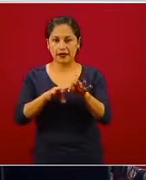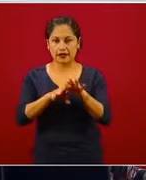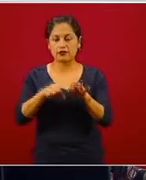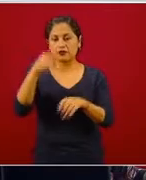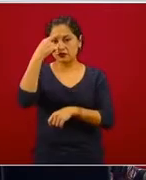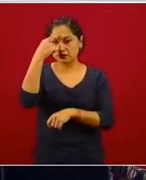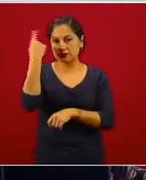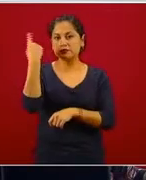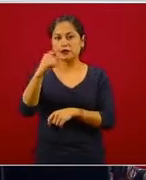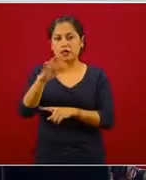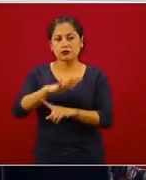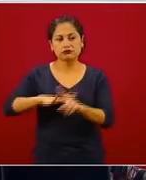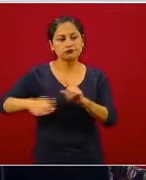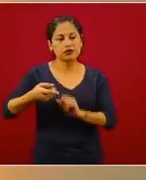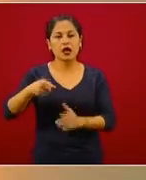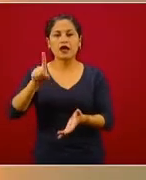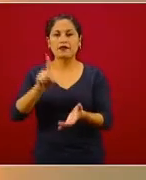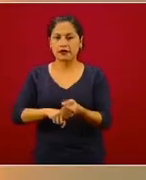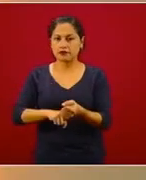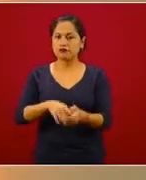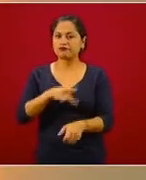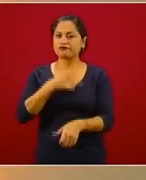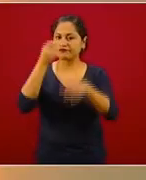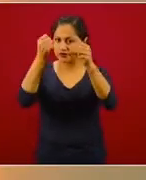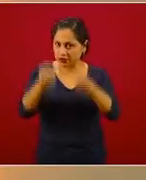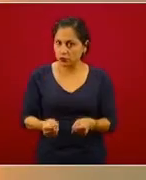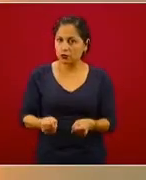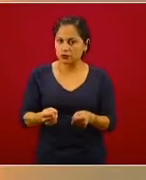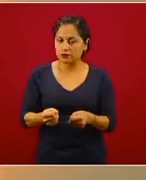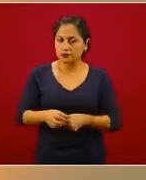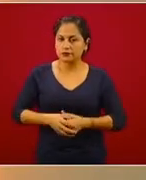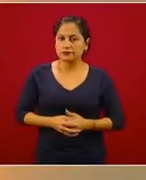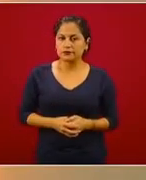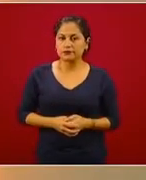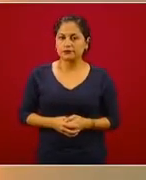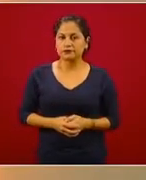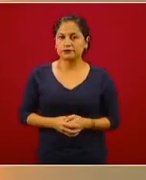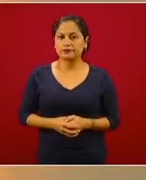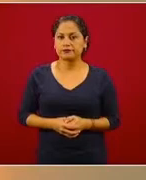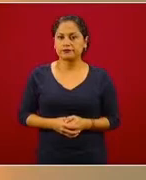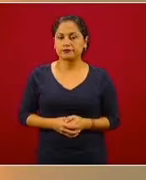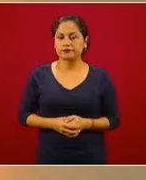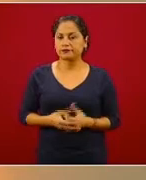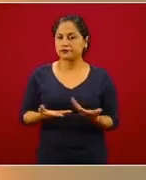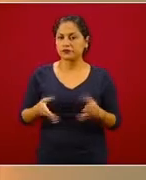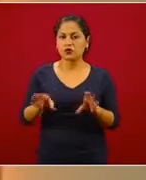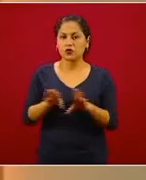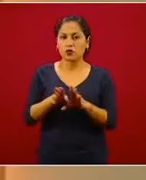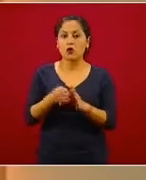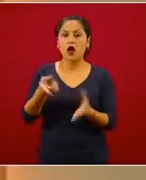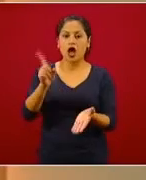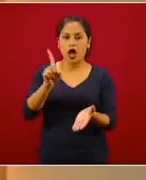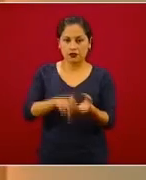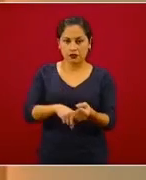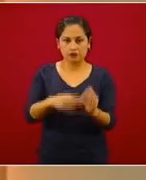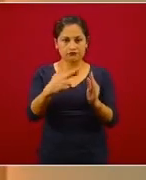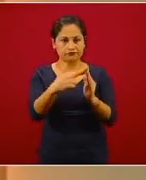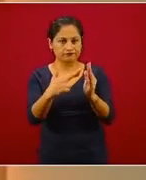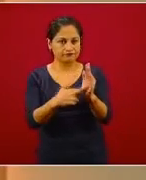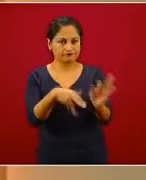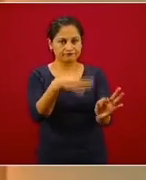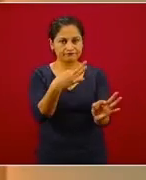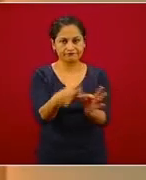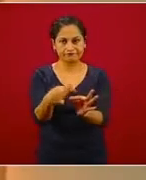supervised, organized, and safe. It's going to be safe in terms of